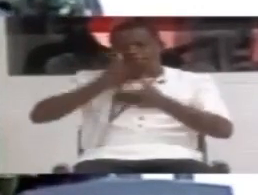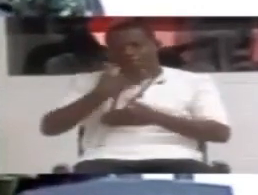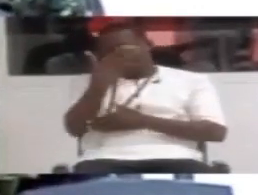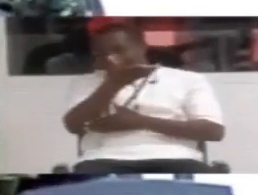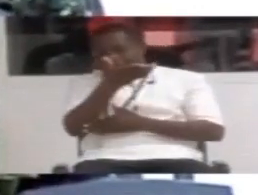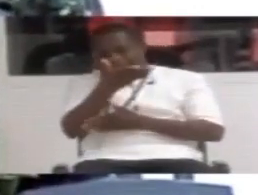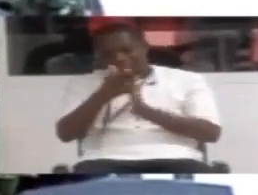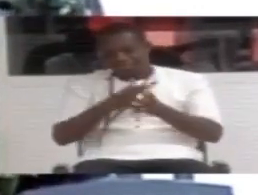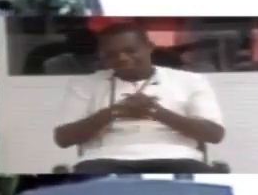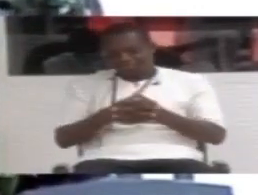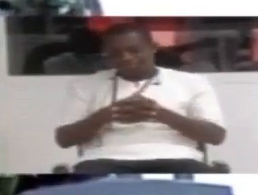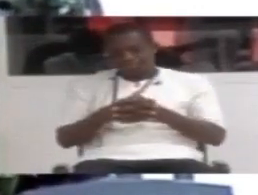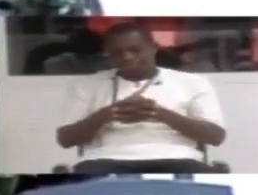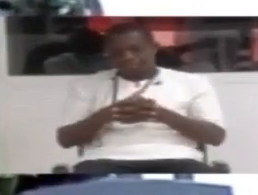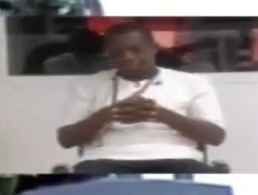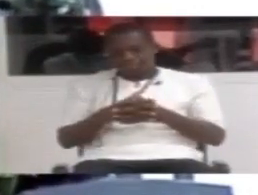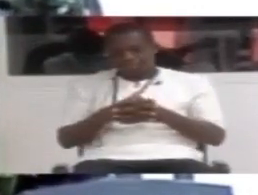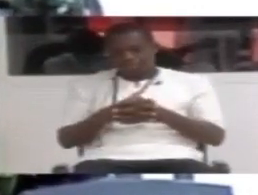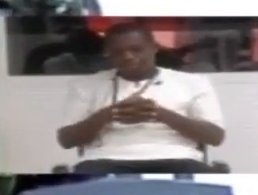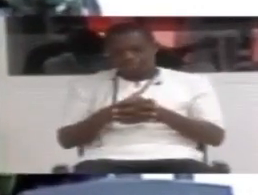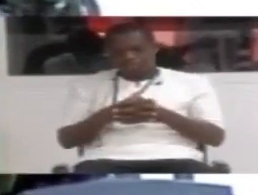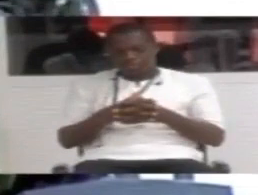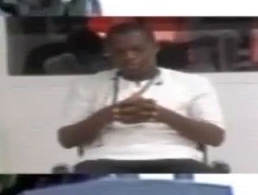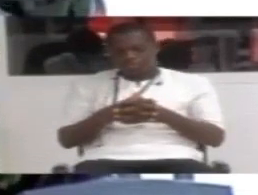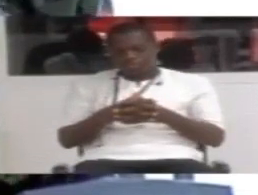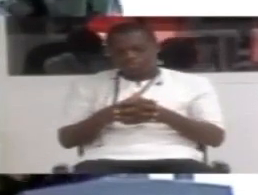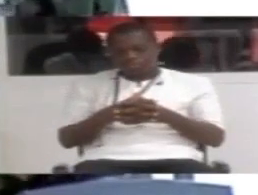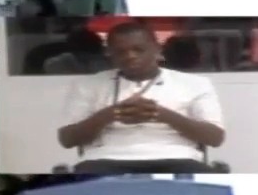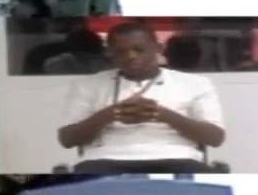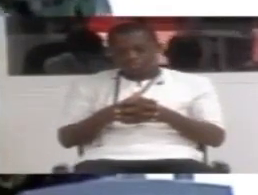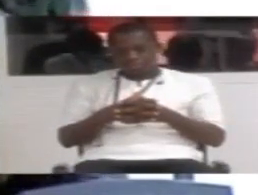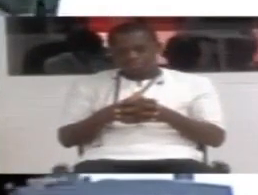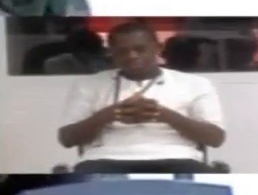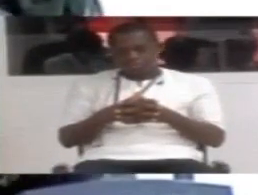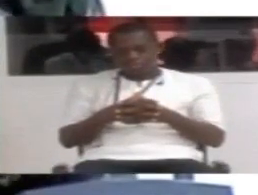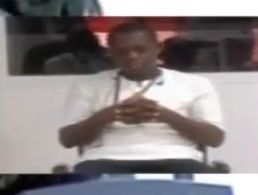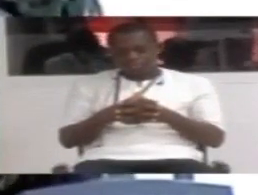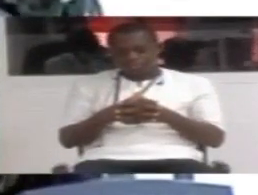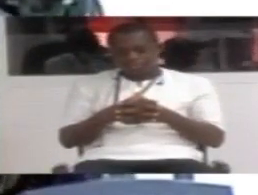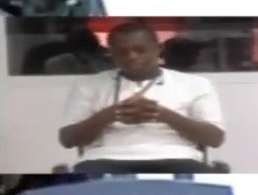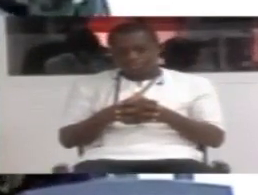not identify each other and when I was going there I was also dressed in a mask.